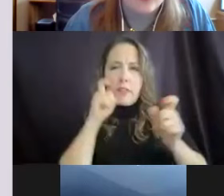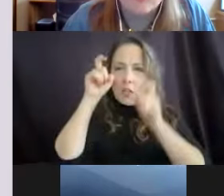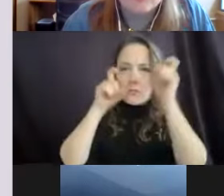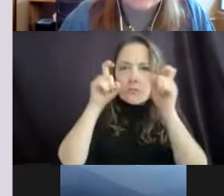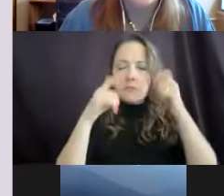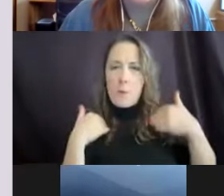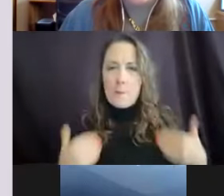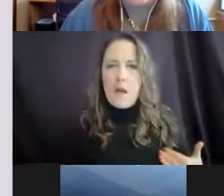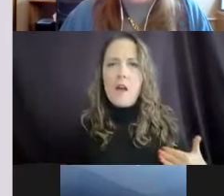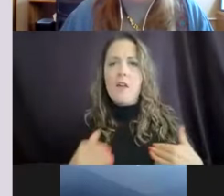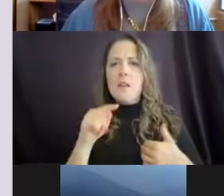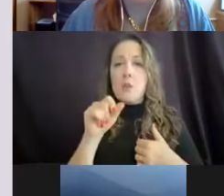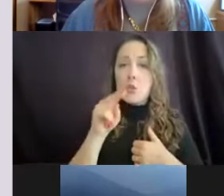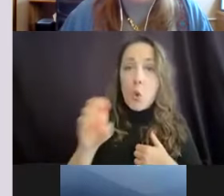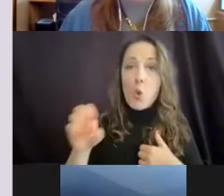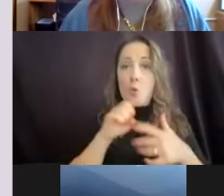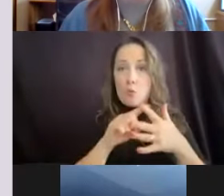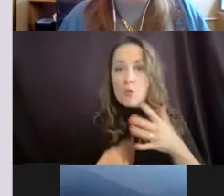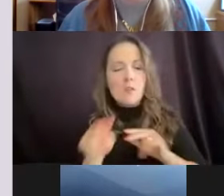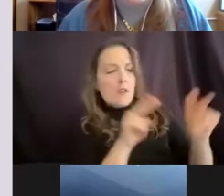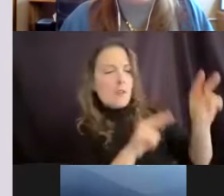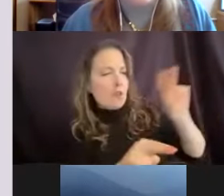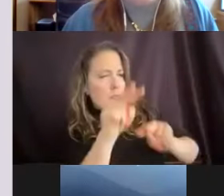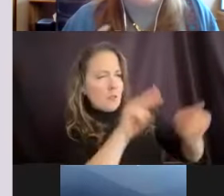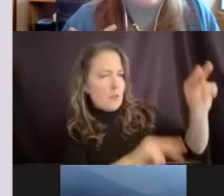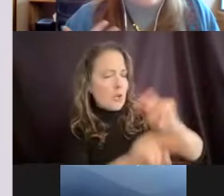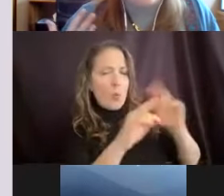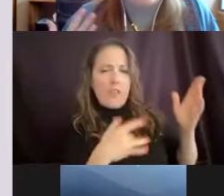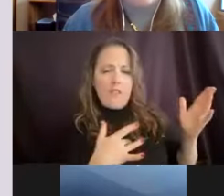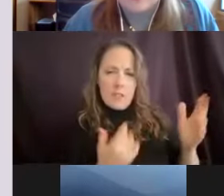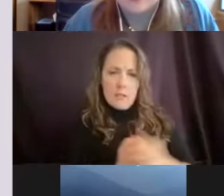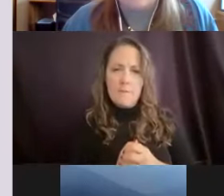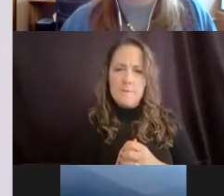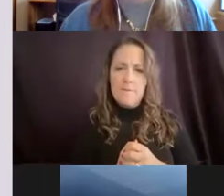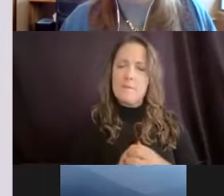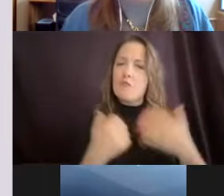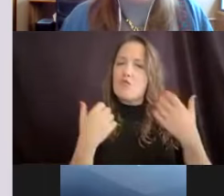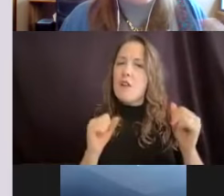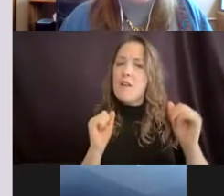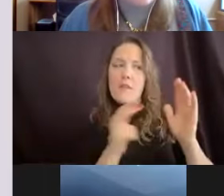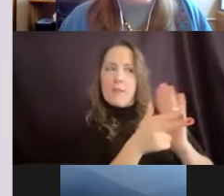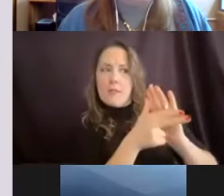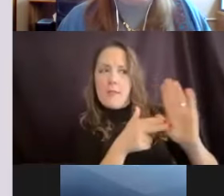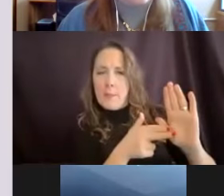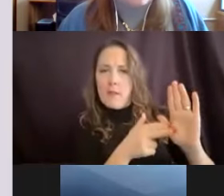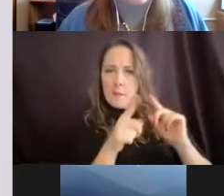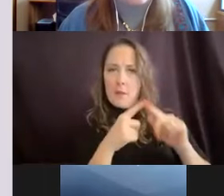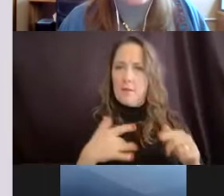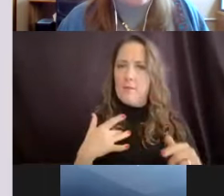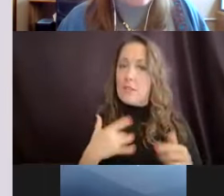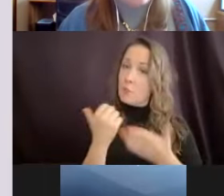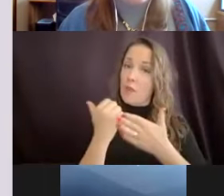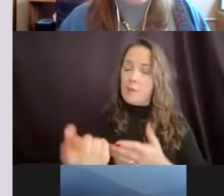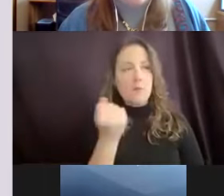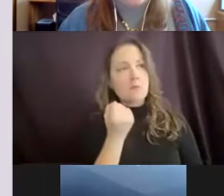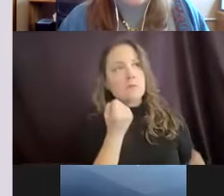language and tone? Um, so putting a label on people's feelings to help them understand and think about